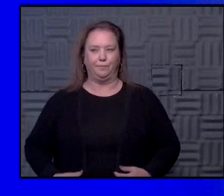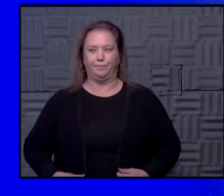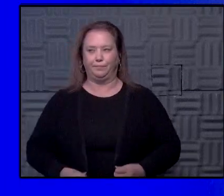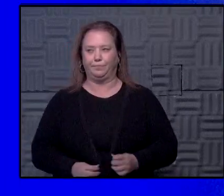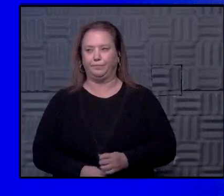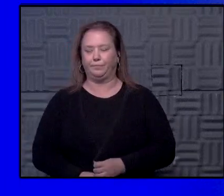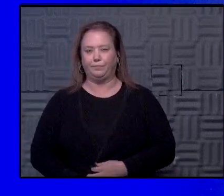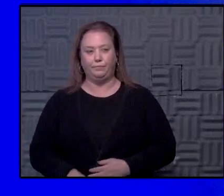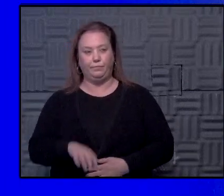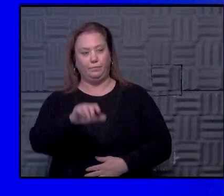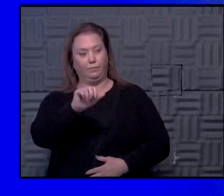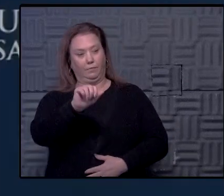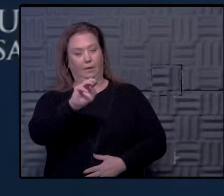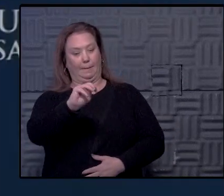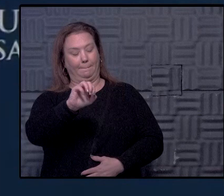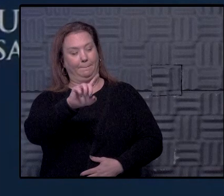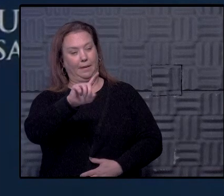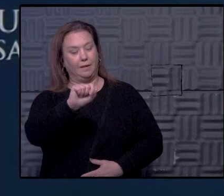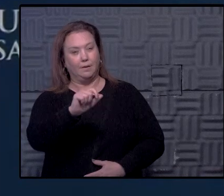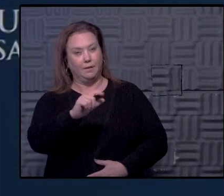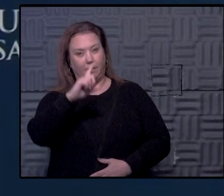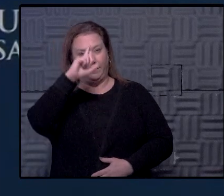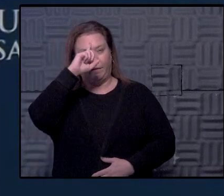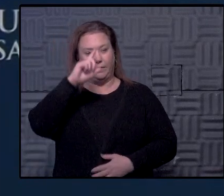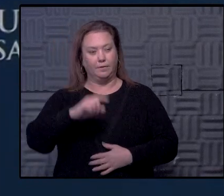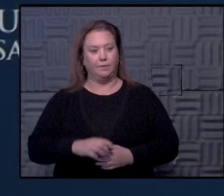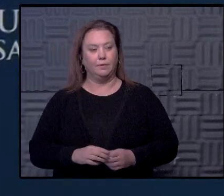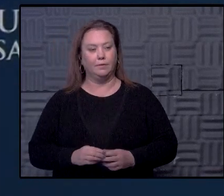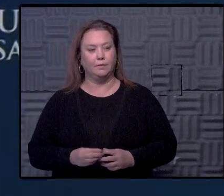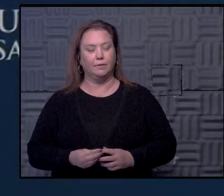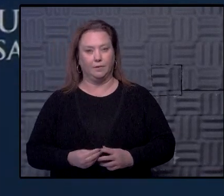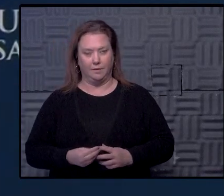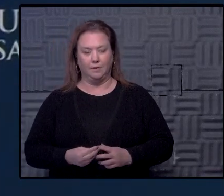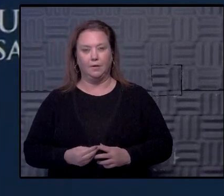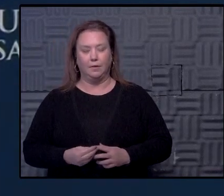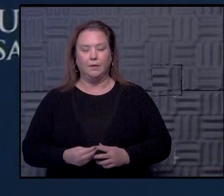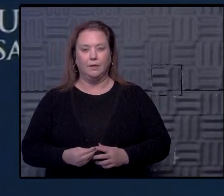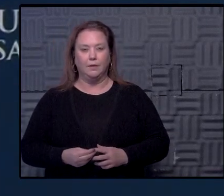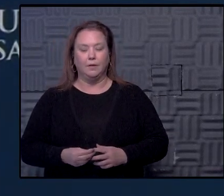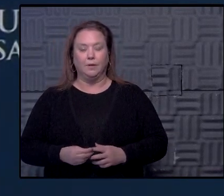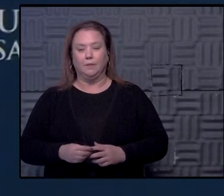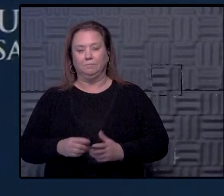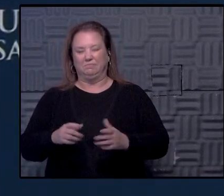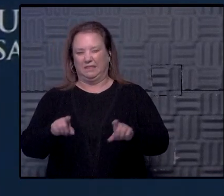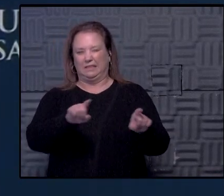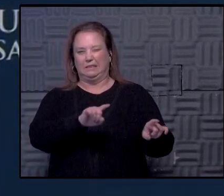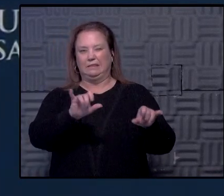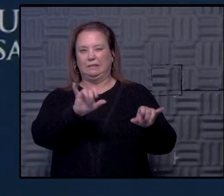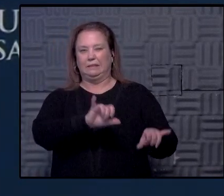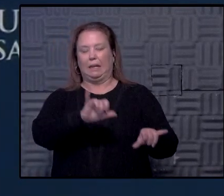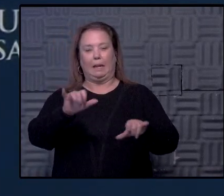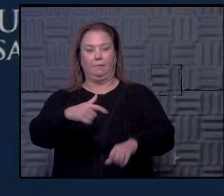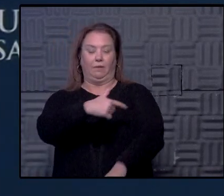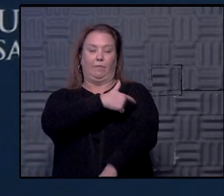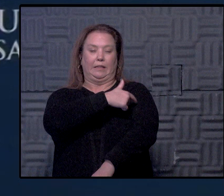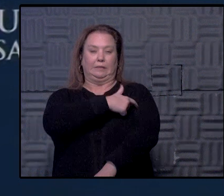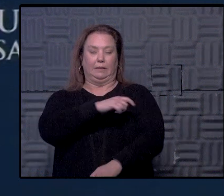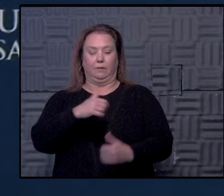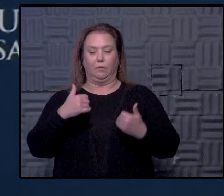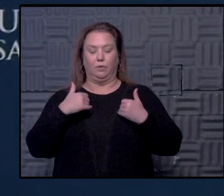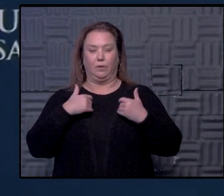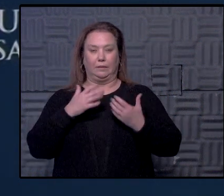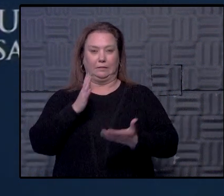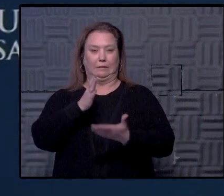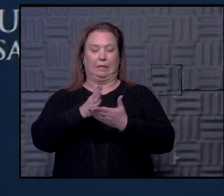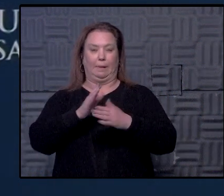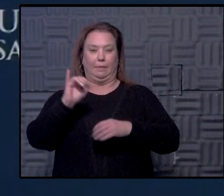conversation. Amanda, what are your thoughts? Yeah, I think this is very similar to just because you've been vaccinated doesn't mean you can't or that you can